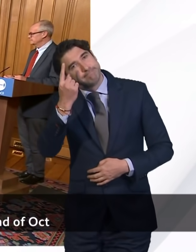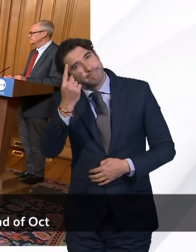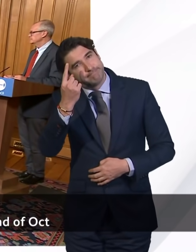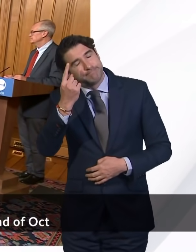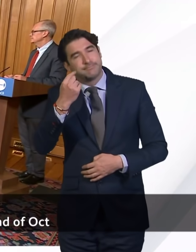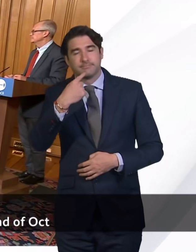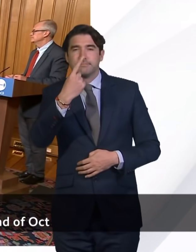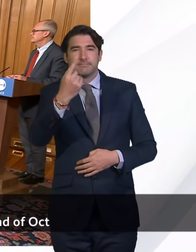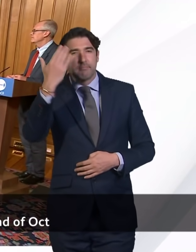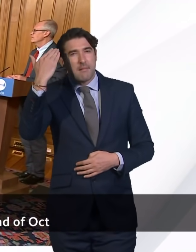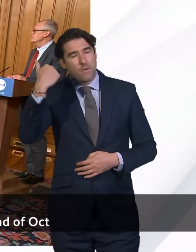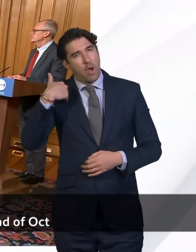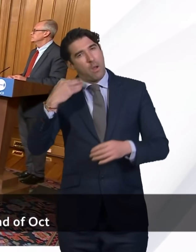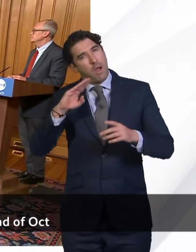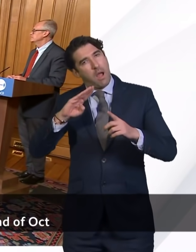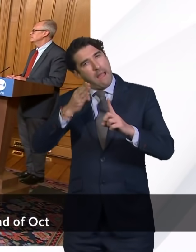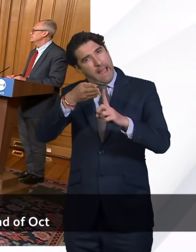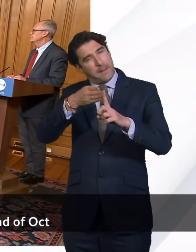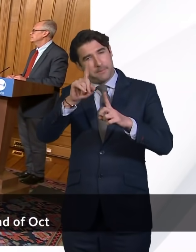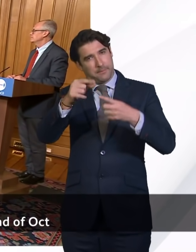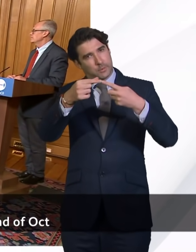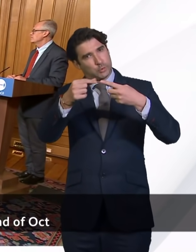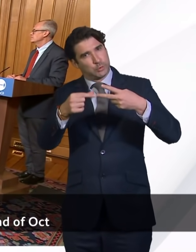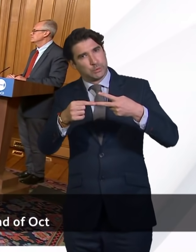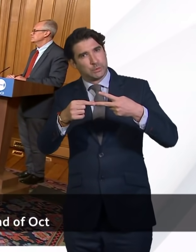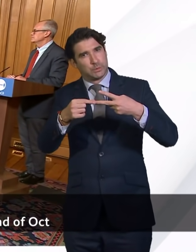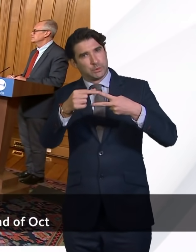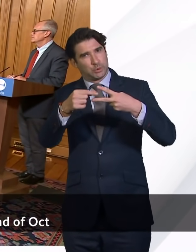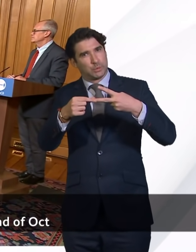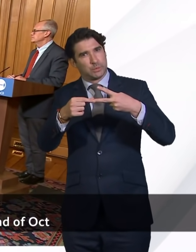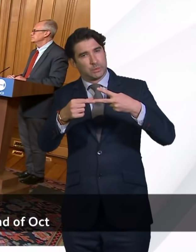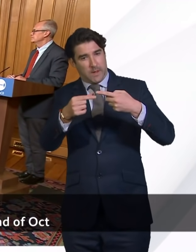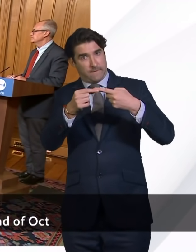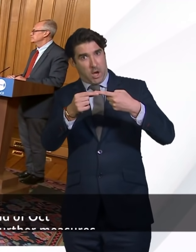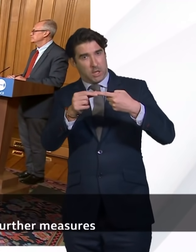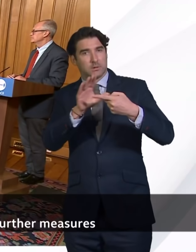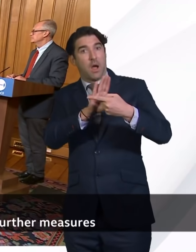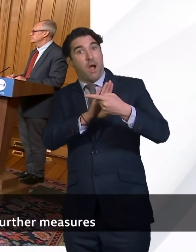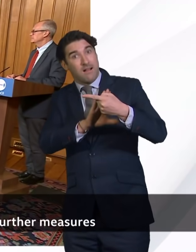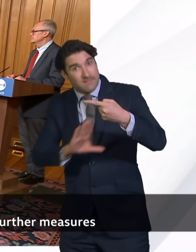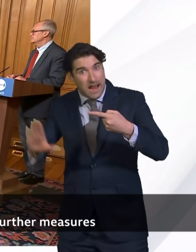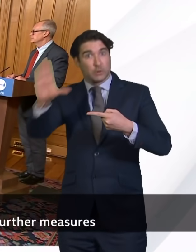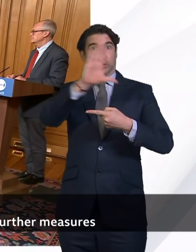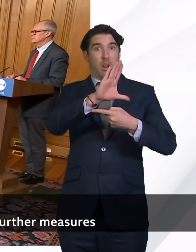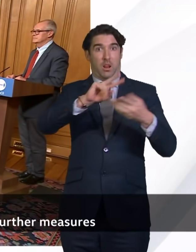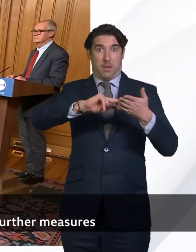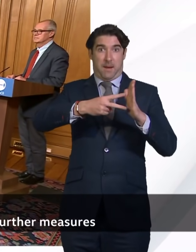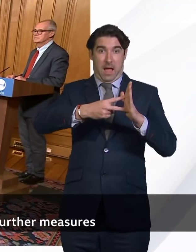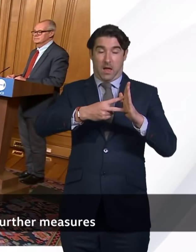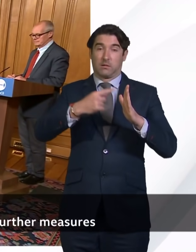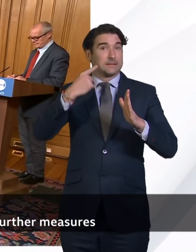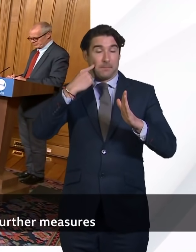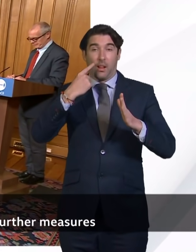package of measures that I think everybody is familiar with. Hands, face, space, the rule of 6, the